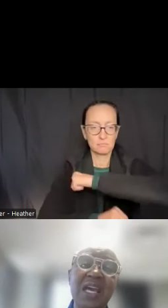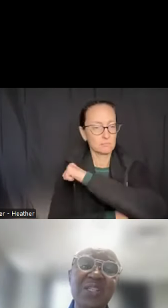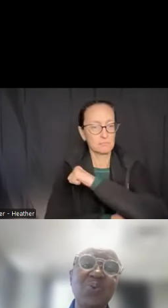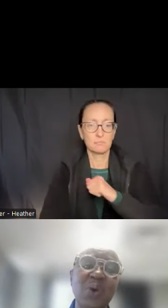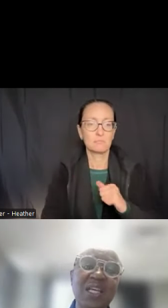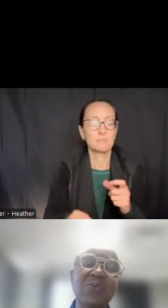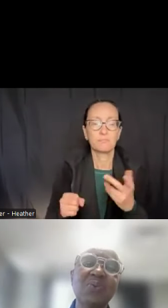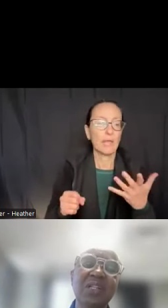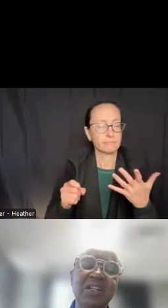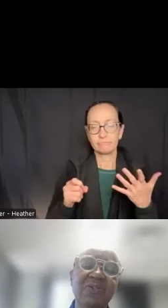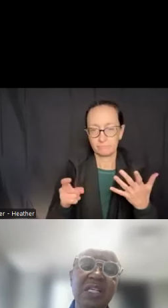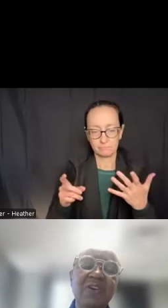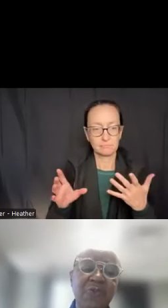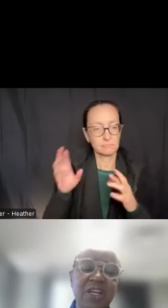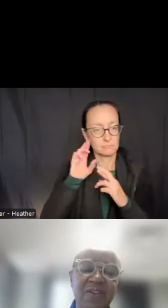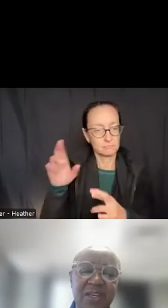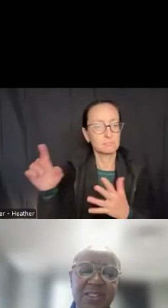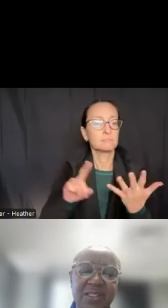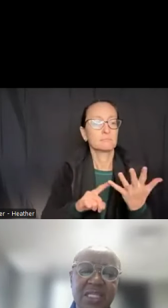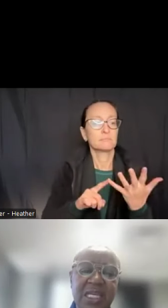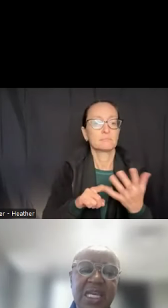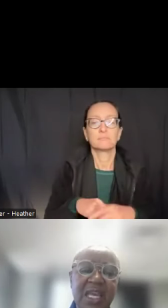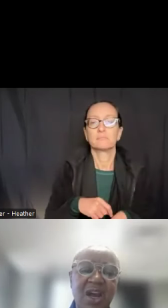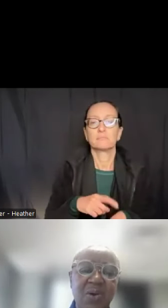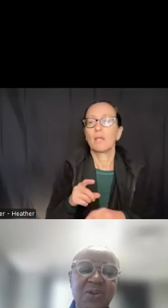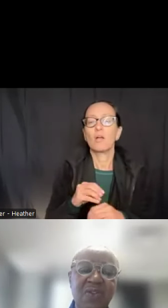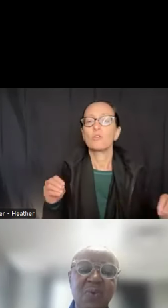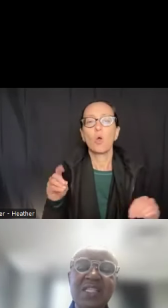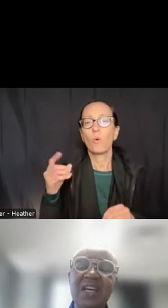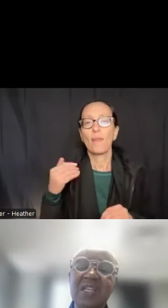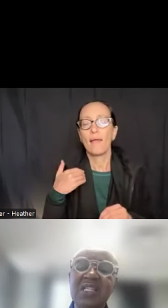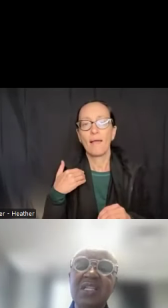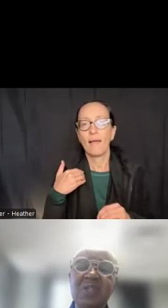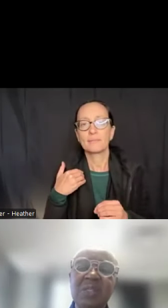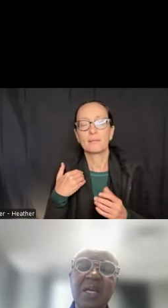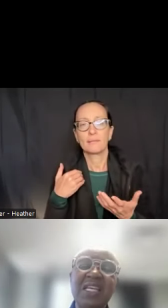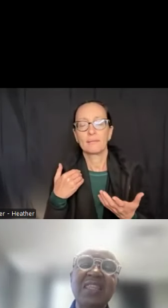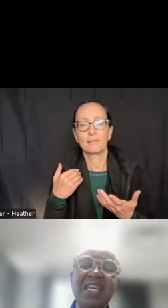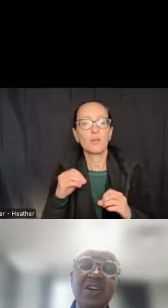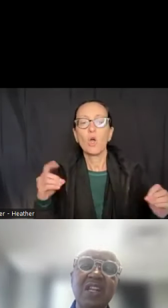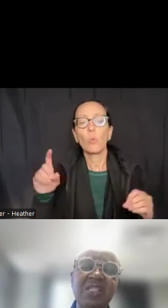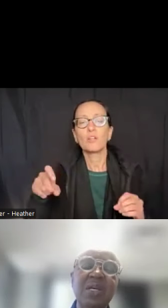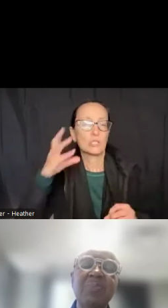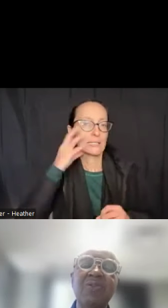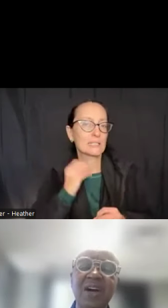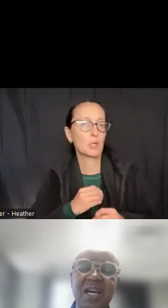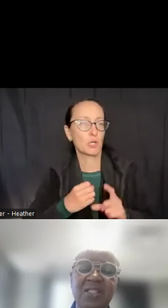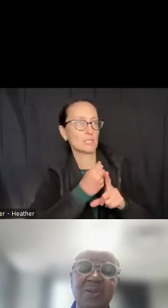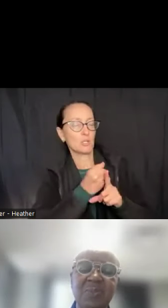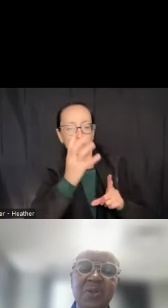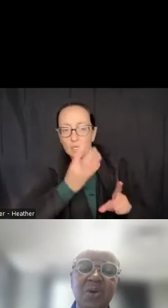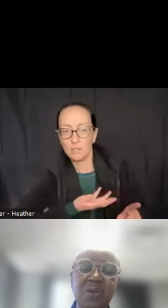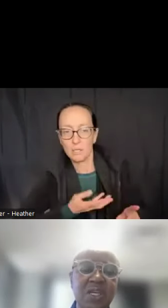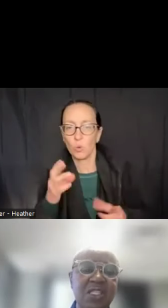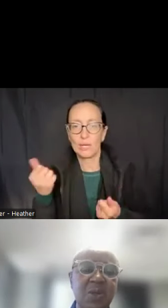everyone has the right to live free of this. And they also have the right to have dignity and respect in the care that is being provided to